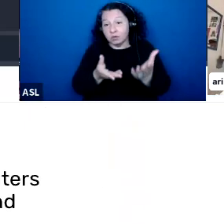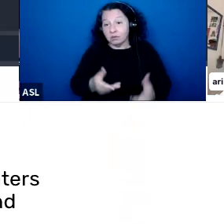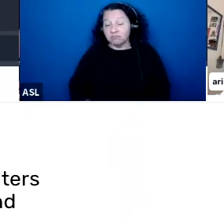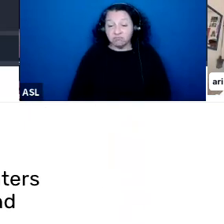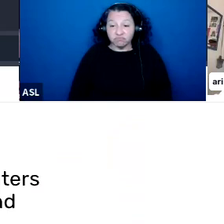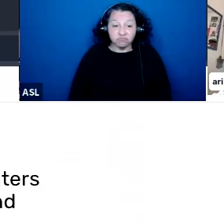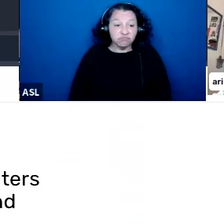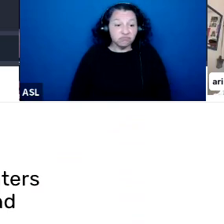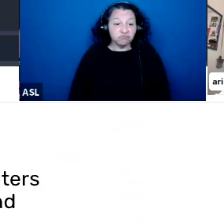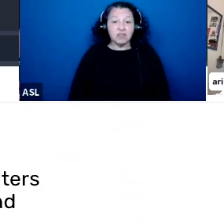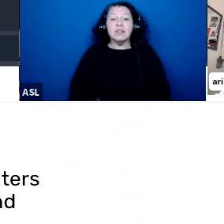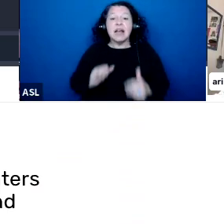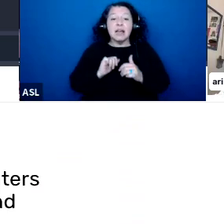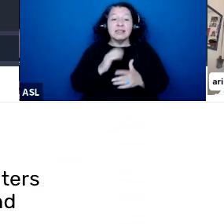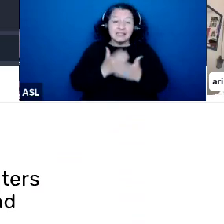um